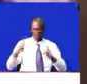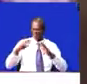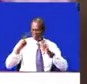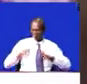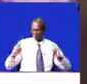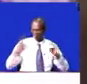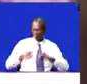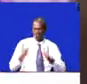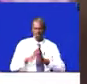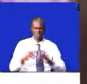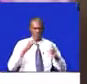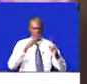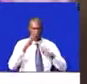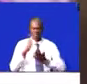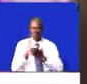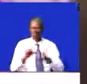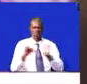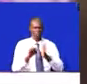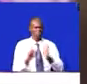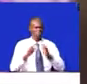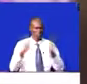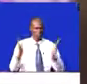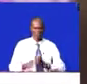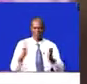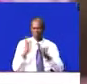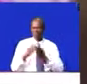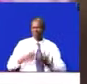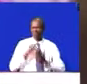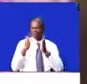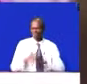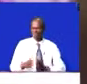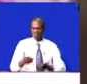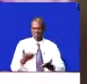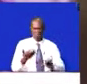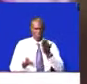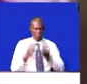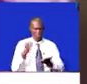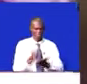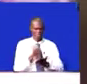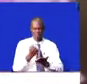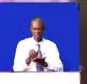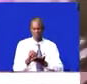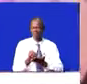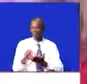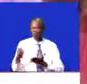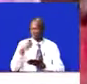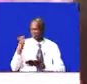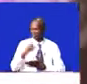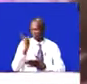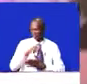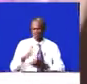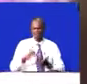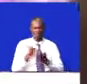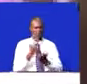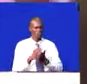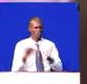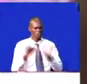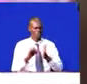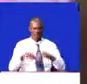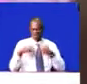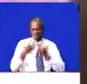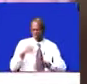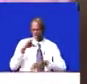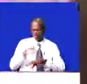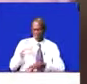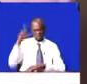rooms here, it has been a nightmare. And these guests can continue. Amaniaje wageni. Yeah, it has been a nightmare to just find